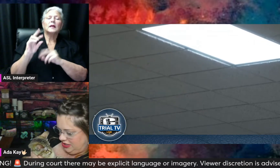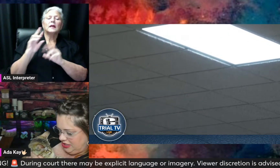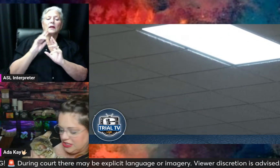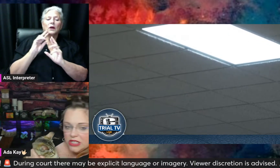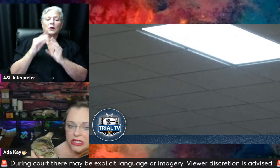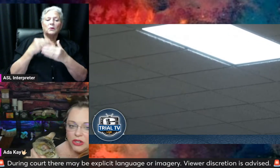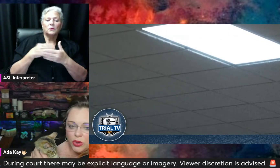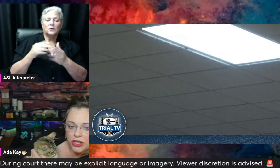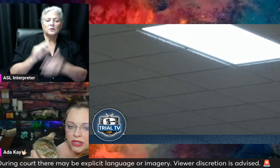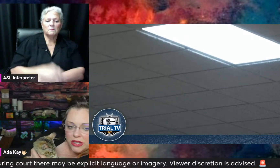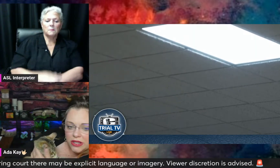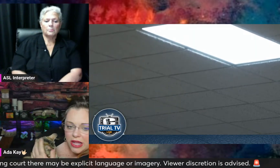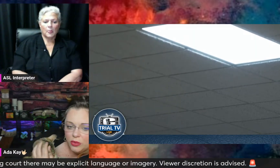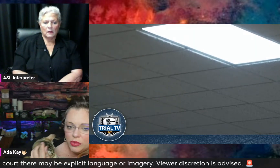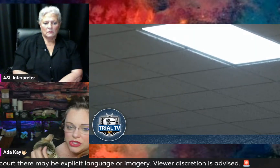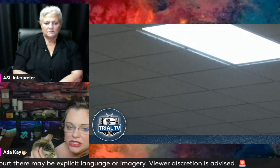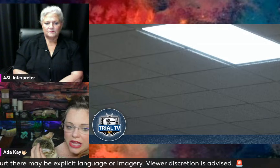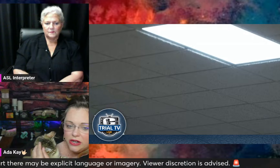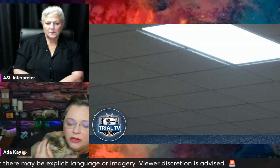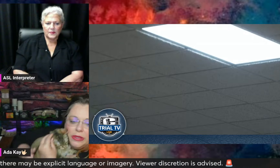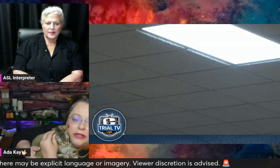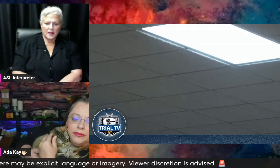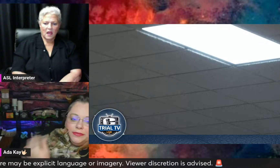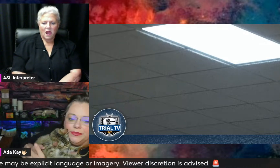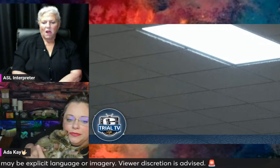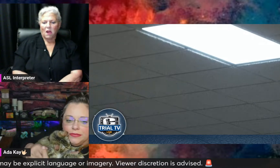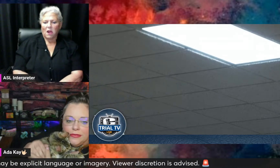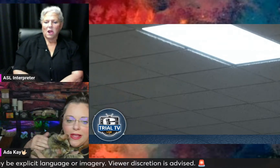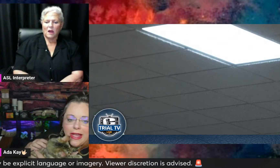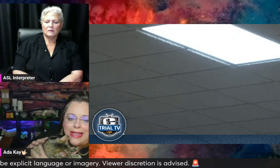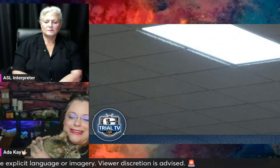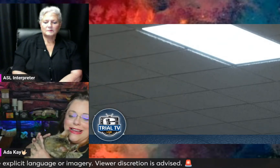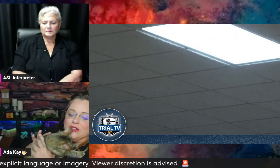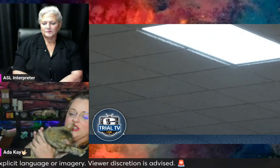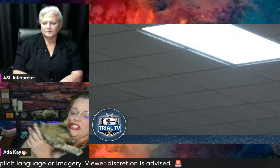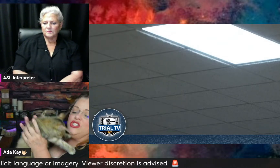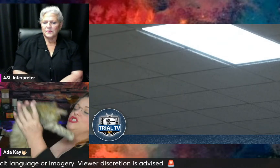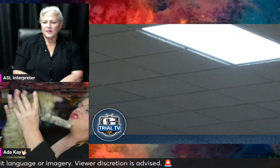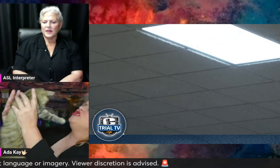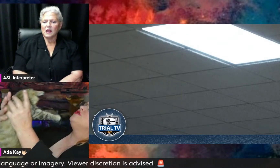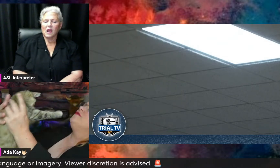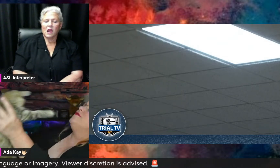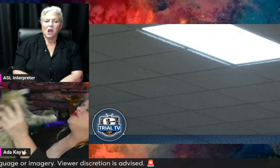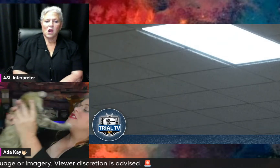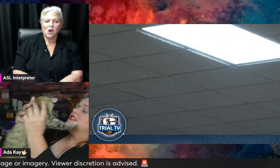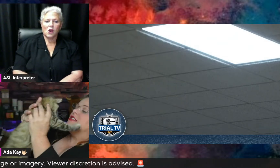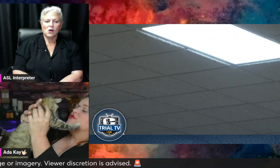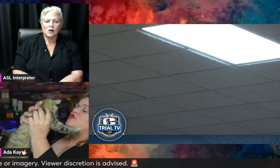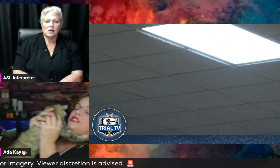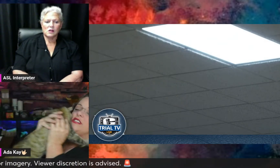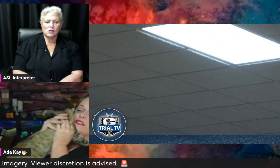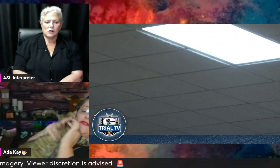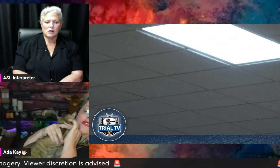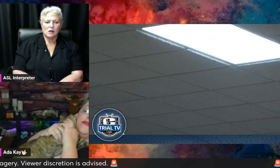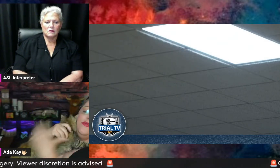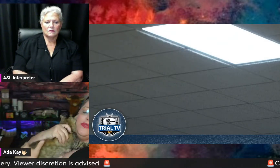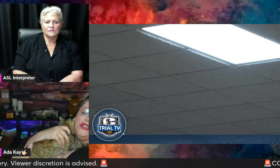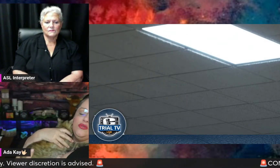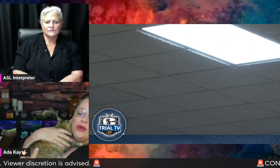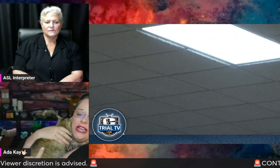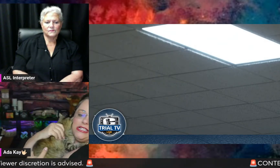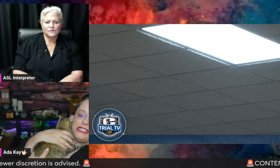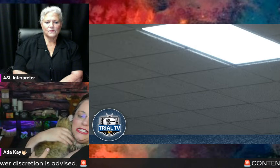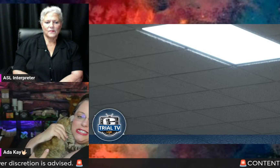This is the little one that almost died on me. And now she's so full of energy. She's driving